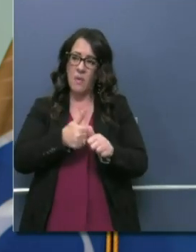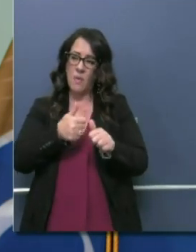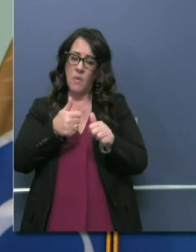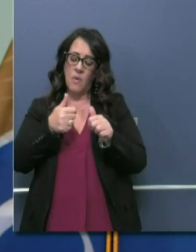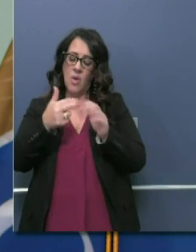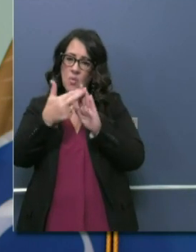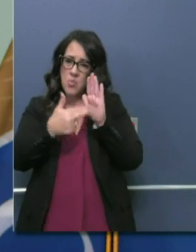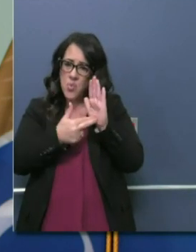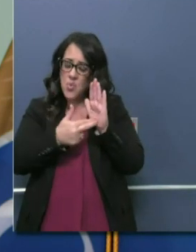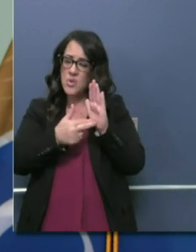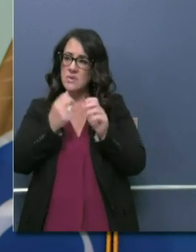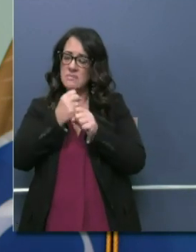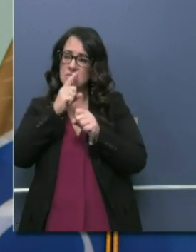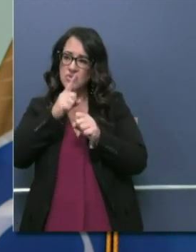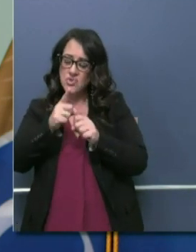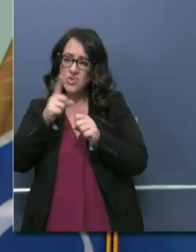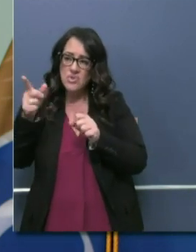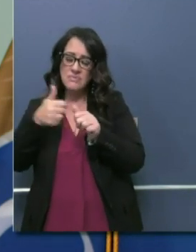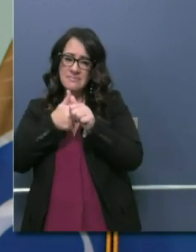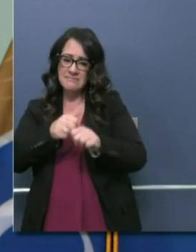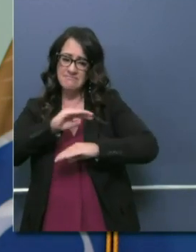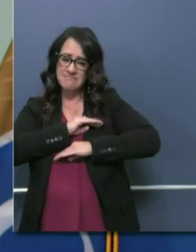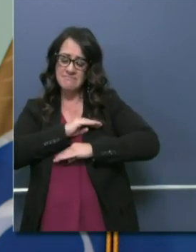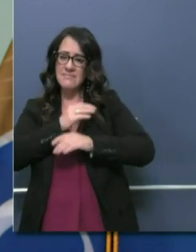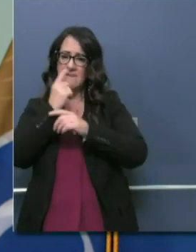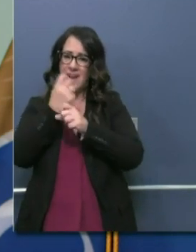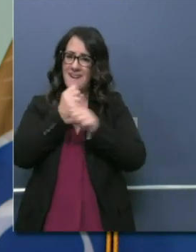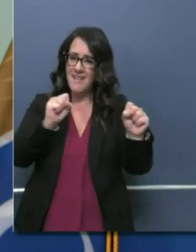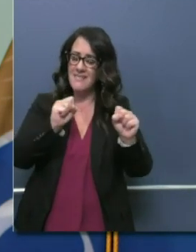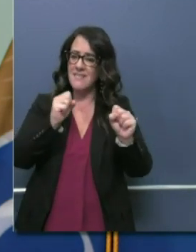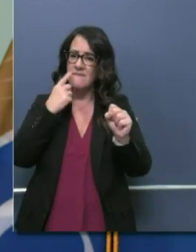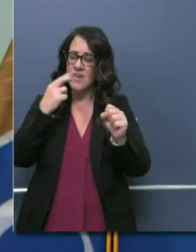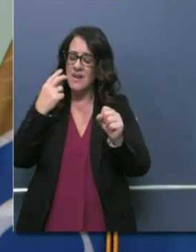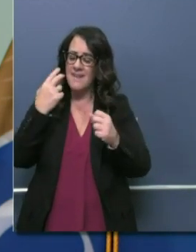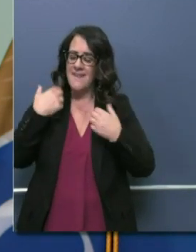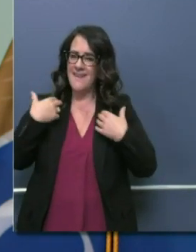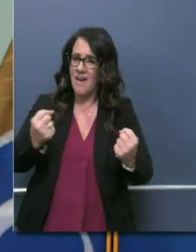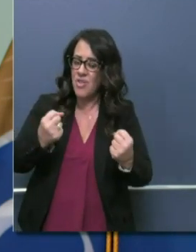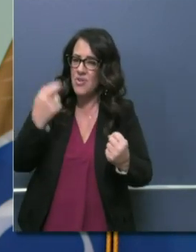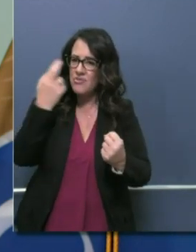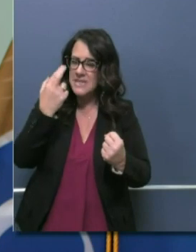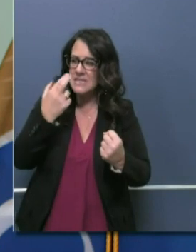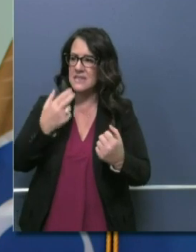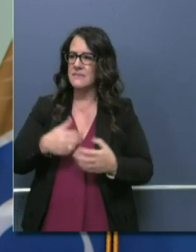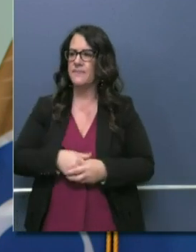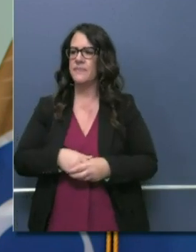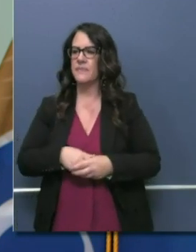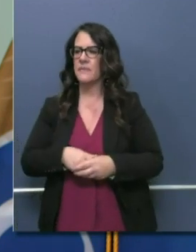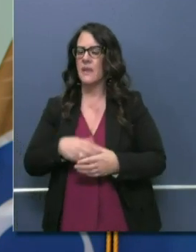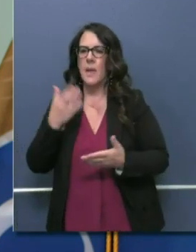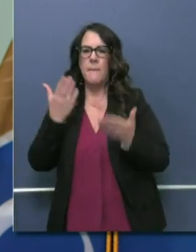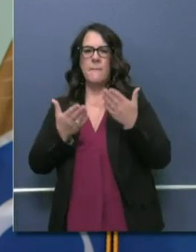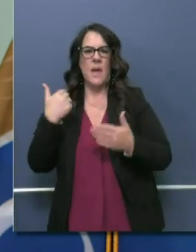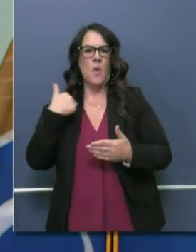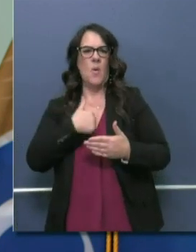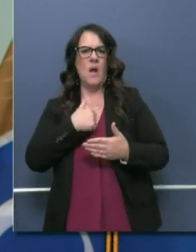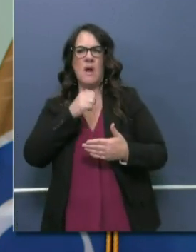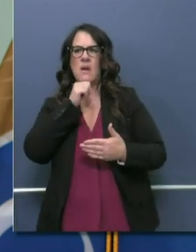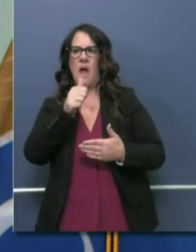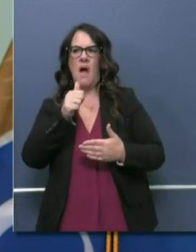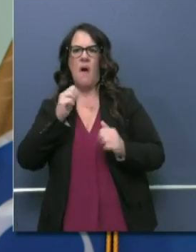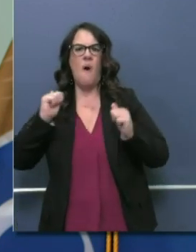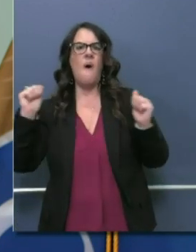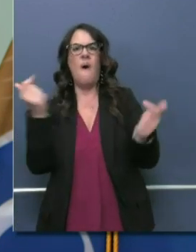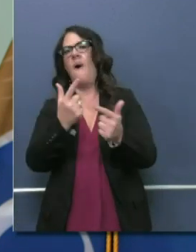needs of the entire state. Because one thing we know is none of us are isolated. We may be more so in terms